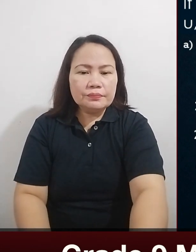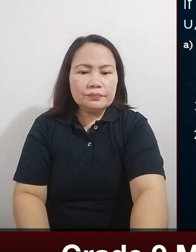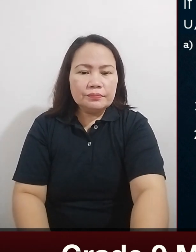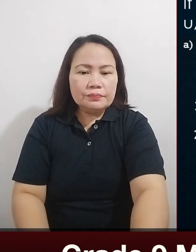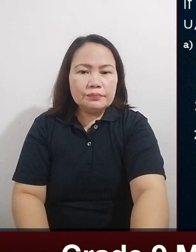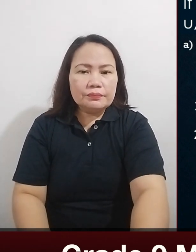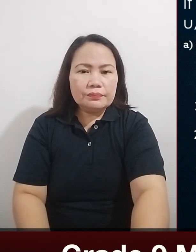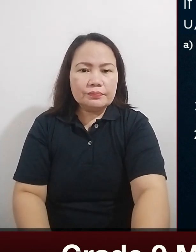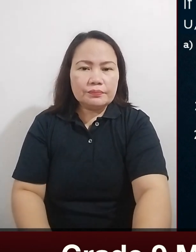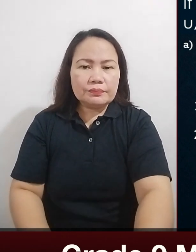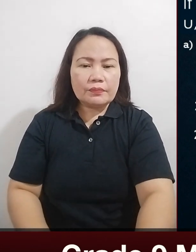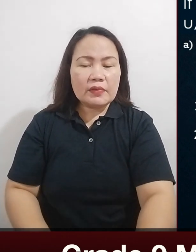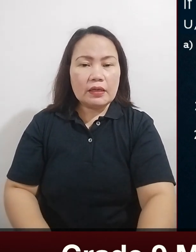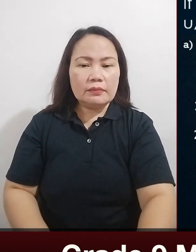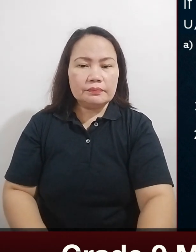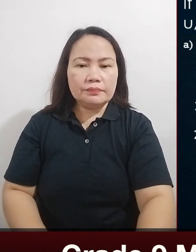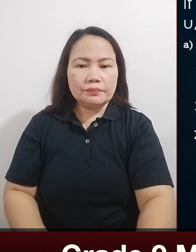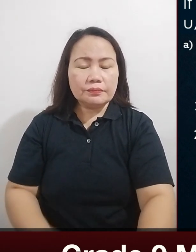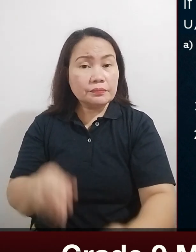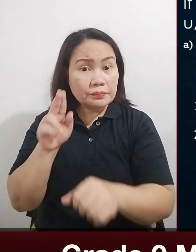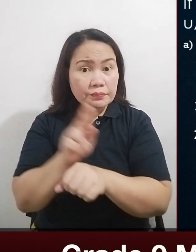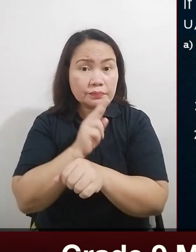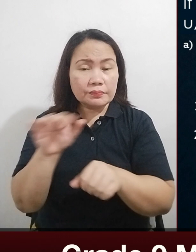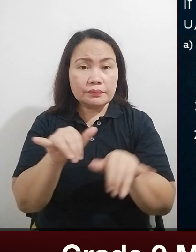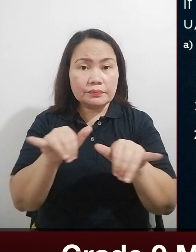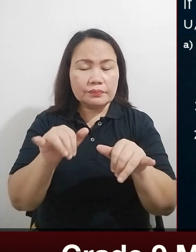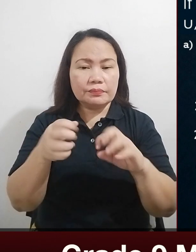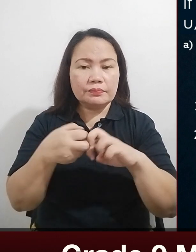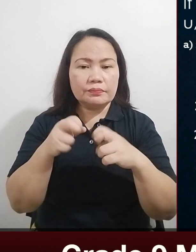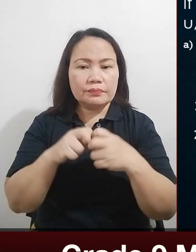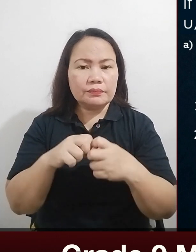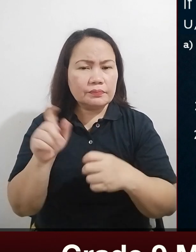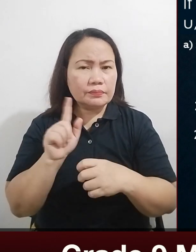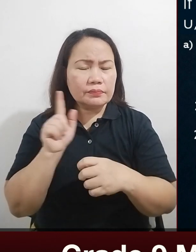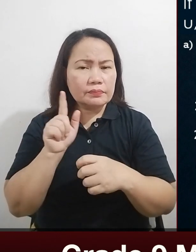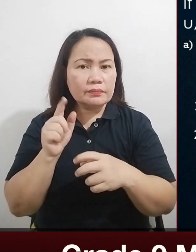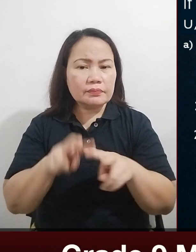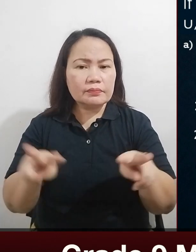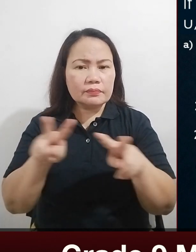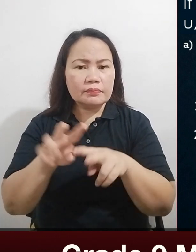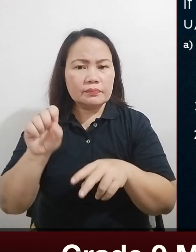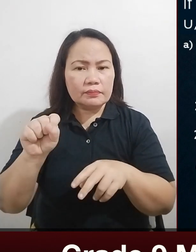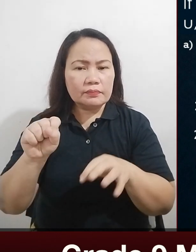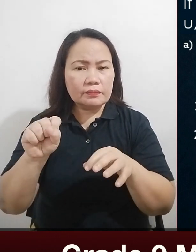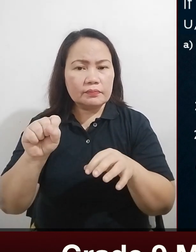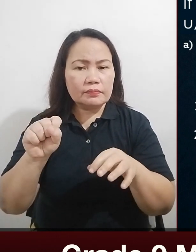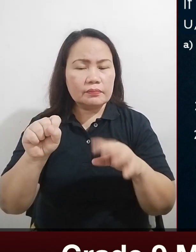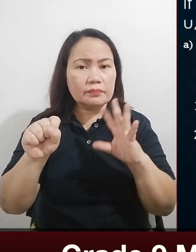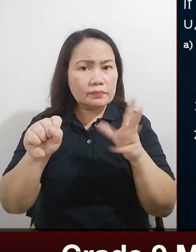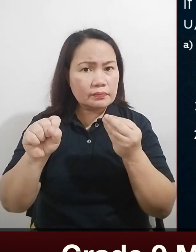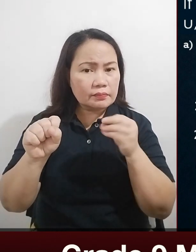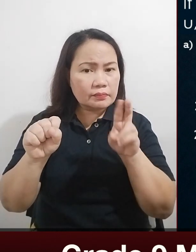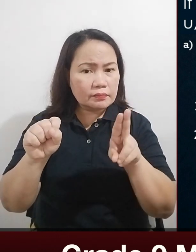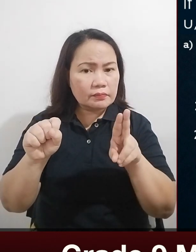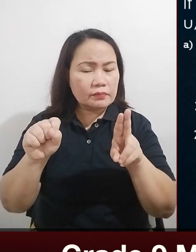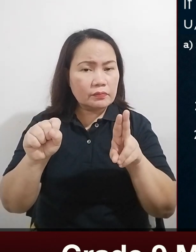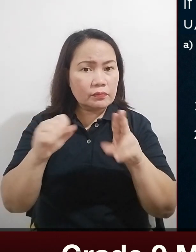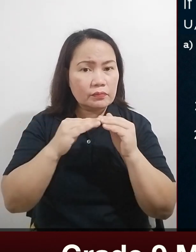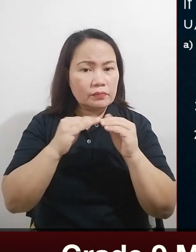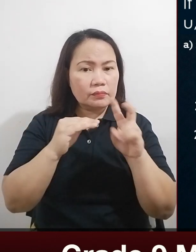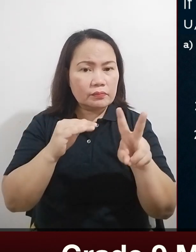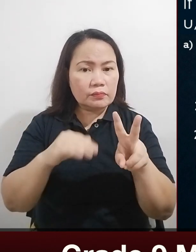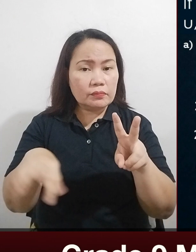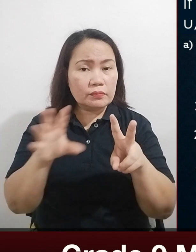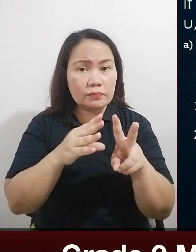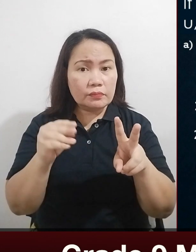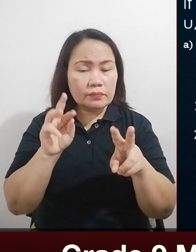Okay, gamit yung same problem, what will be the value of s kapag ang u naman natin ay 2 at